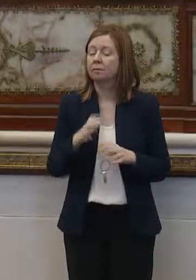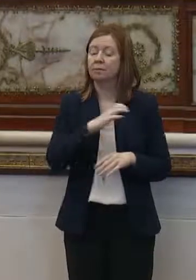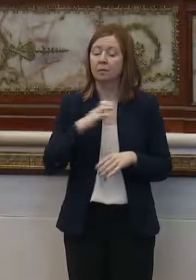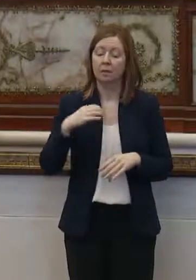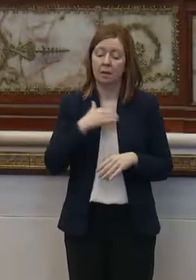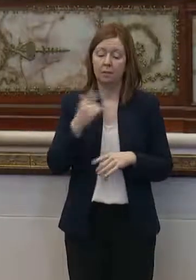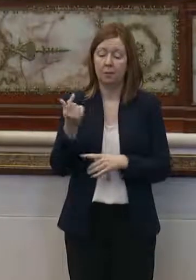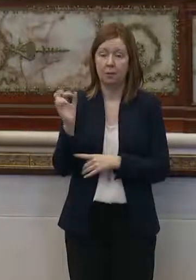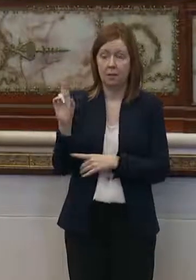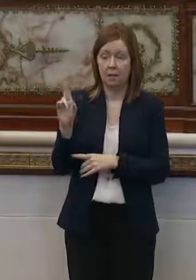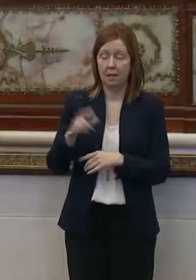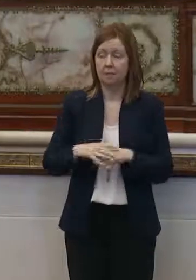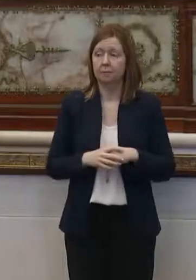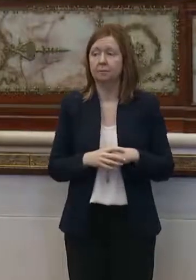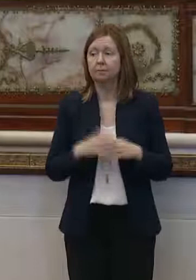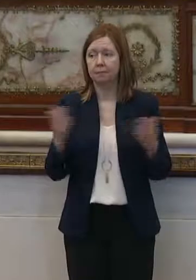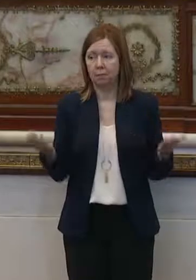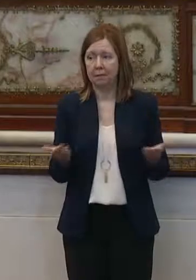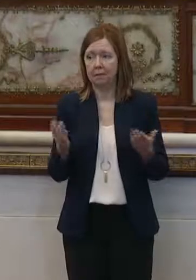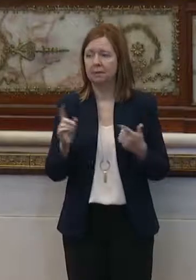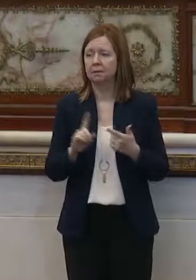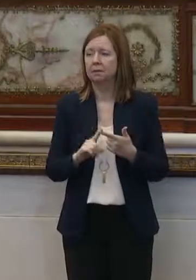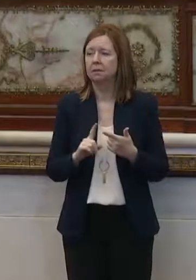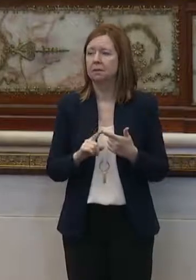Councilmember Gauthier. Present.